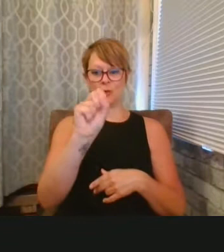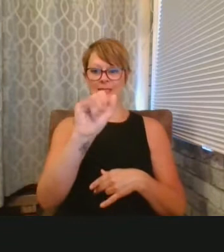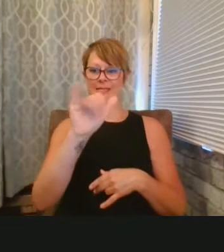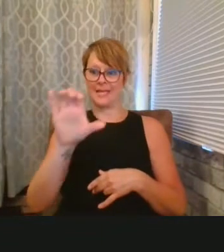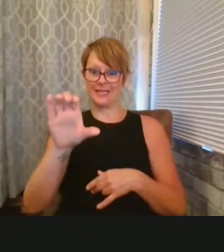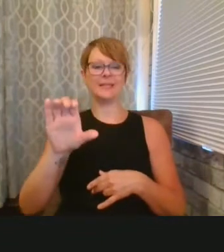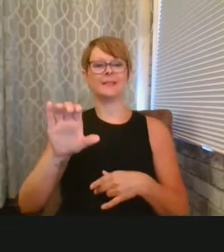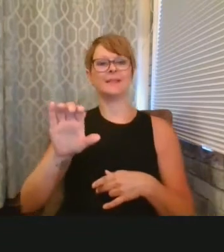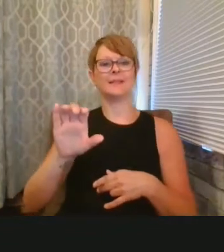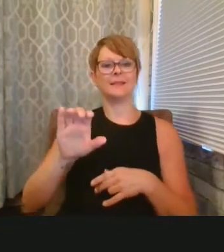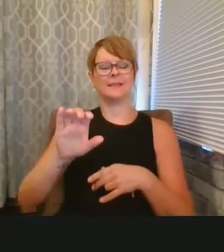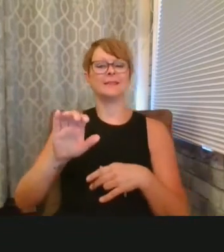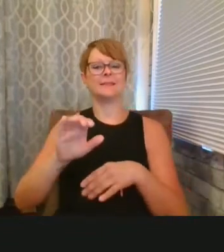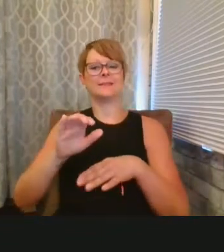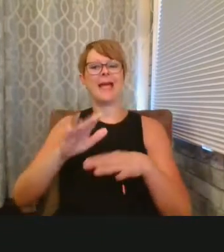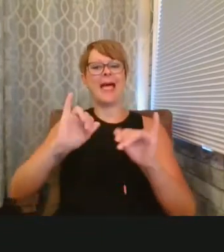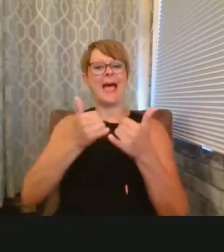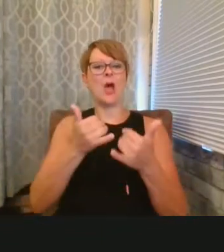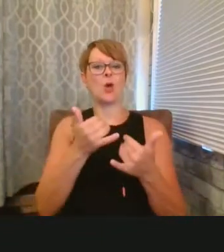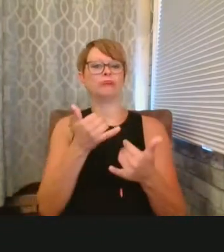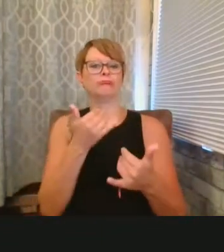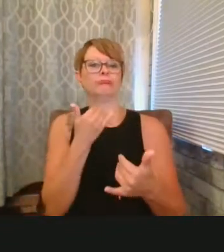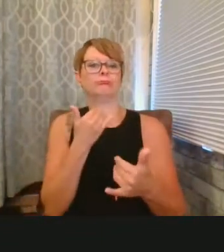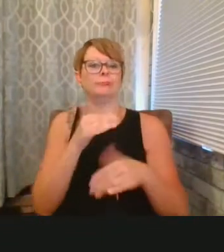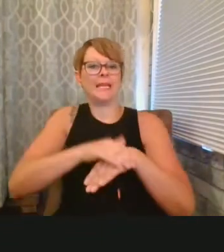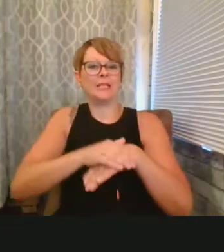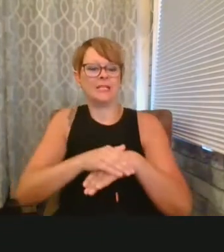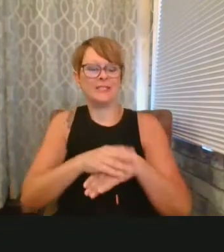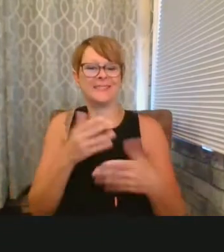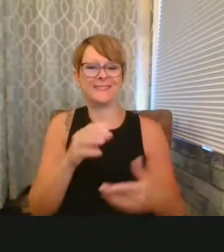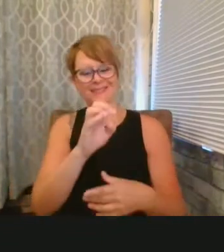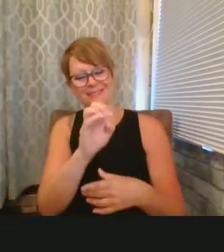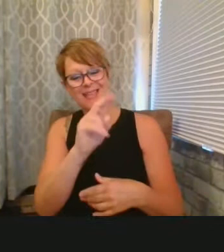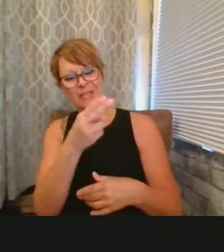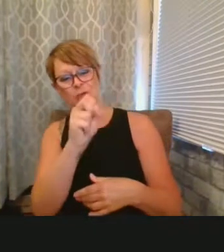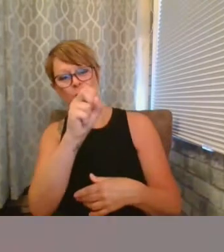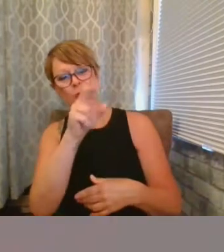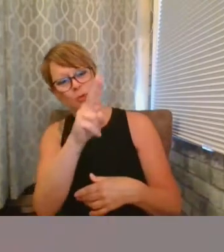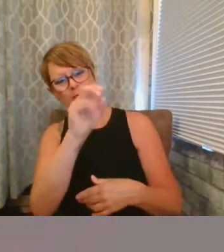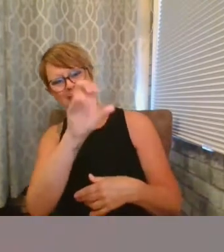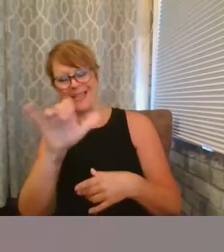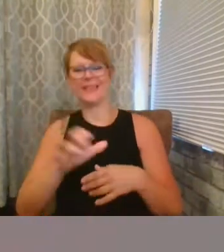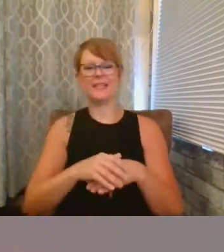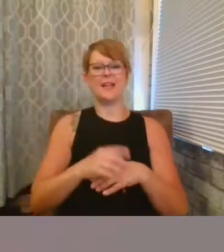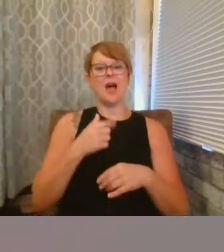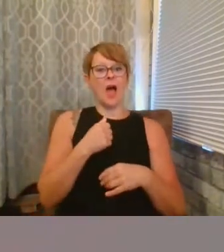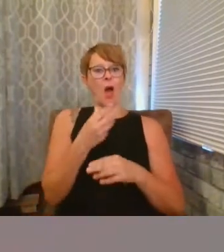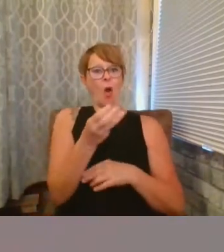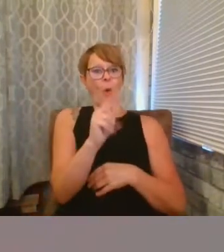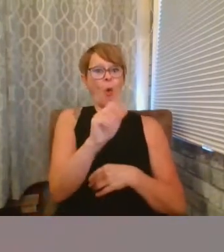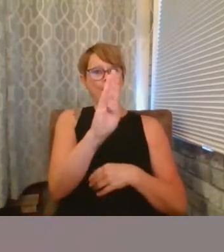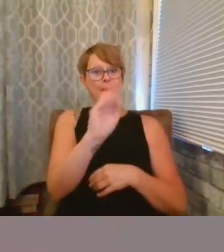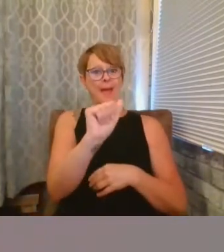it's Husic, so it's much easier to pronounce it. I am the owner and the operator of Balkan Kitchen,